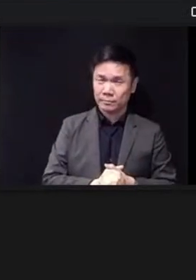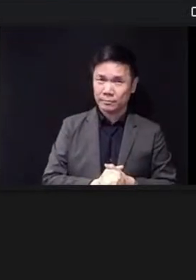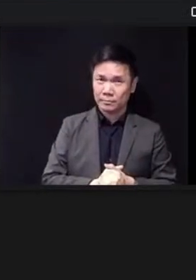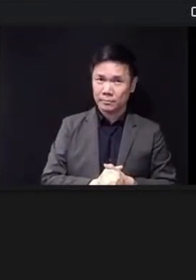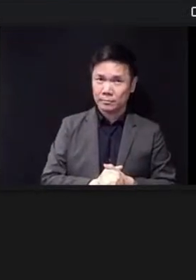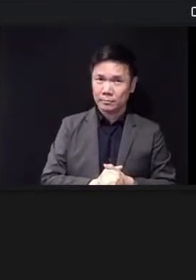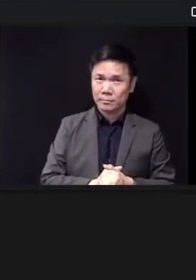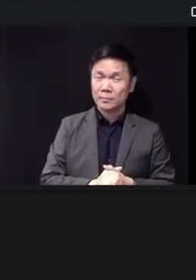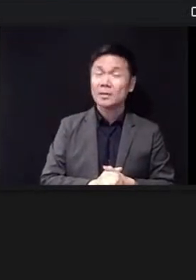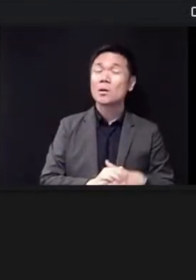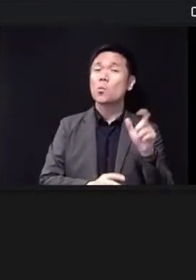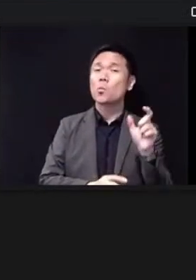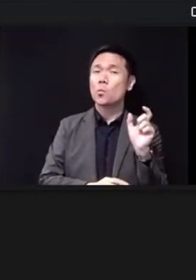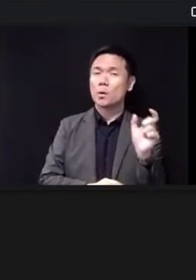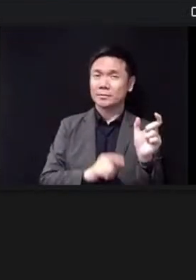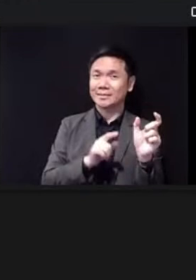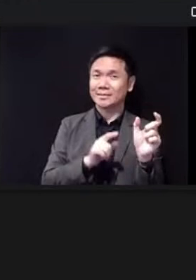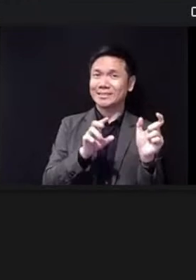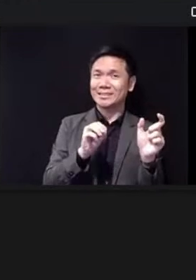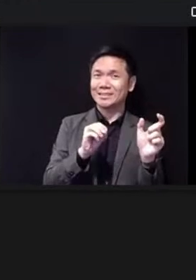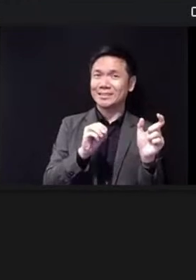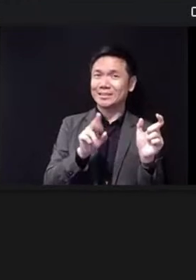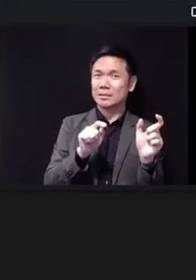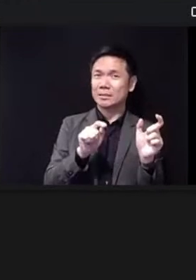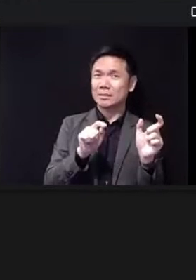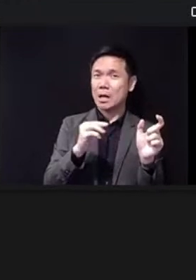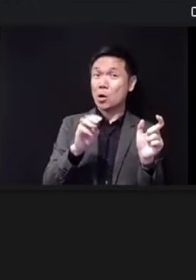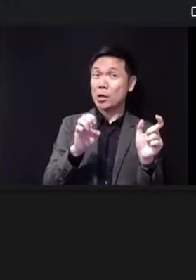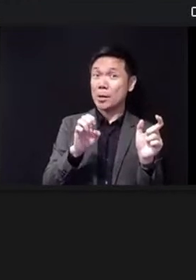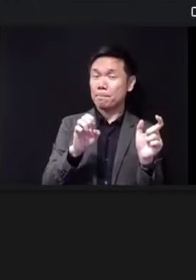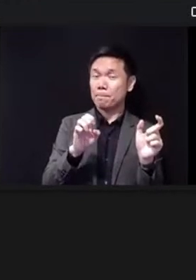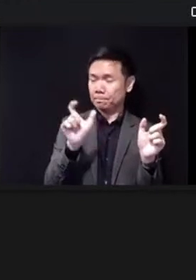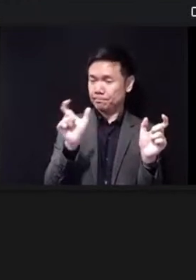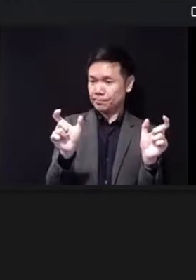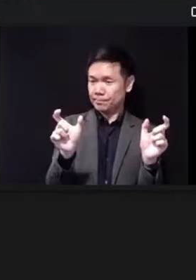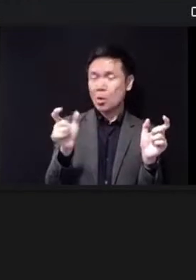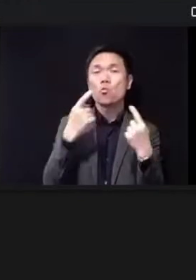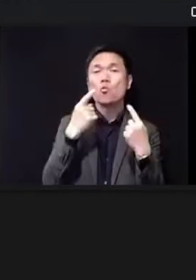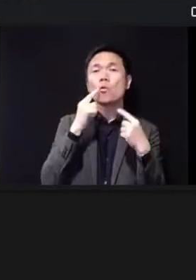between the phrase "the outcome" and the report.